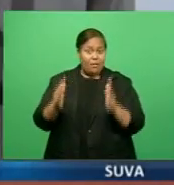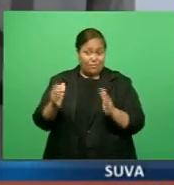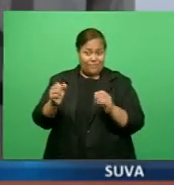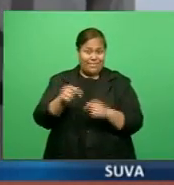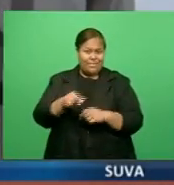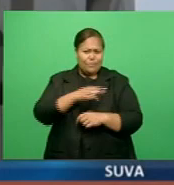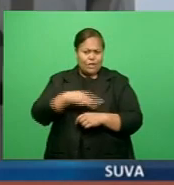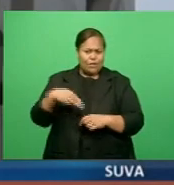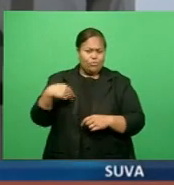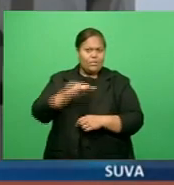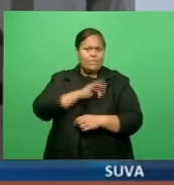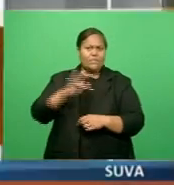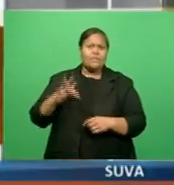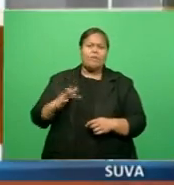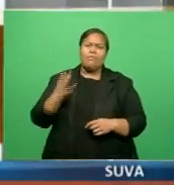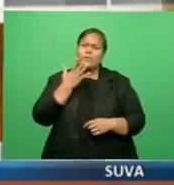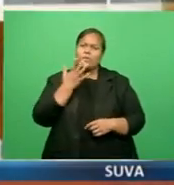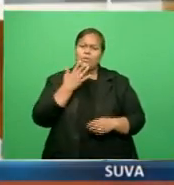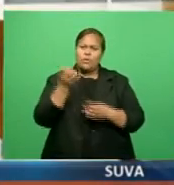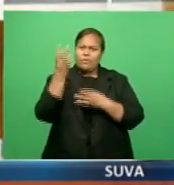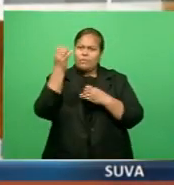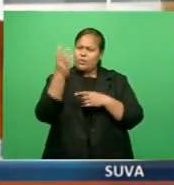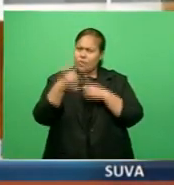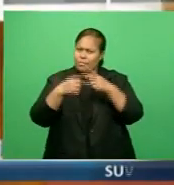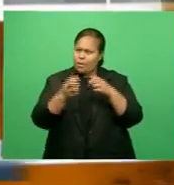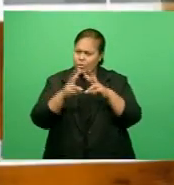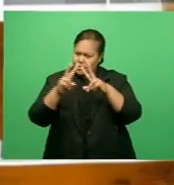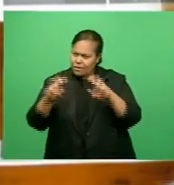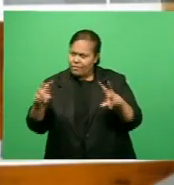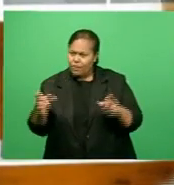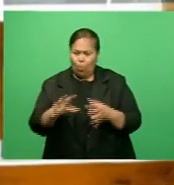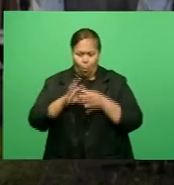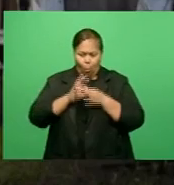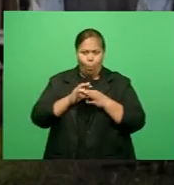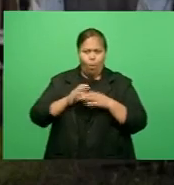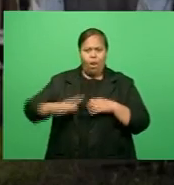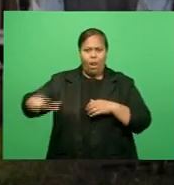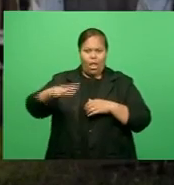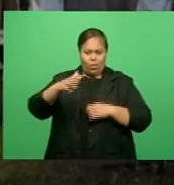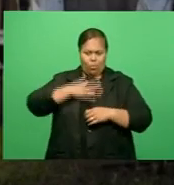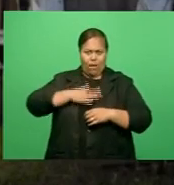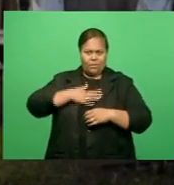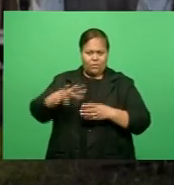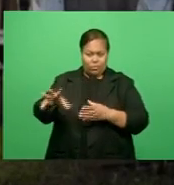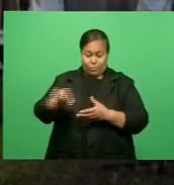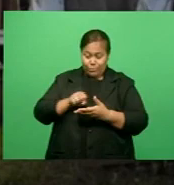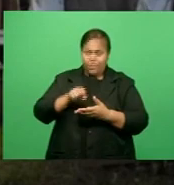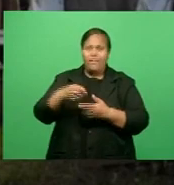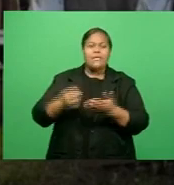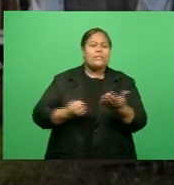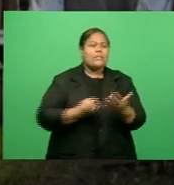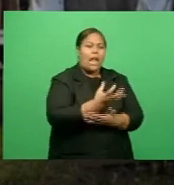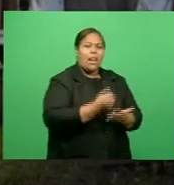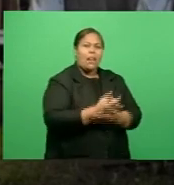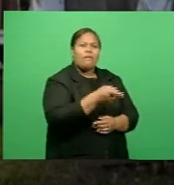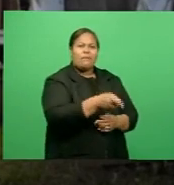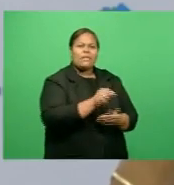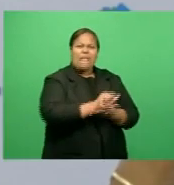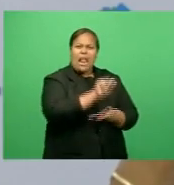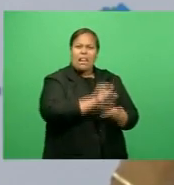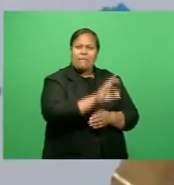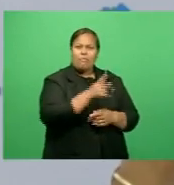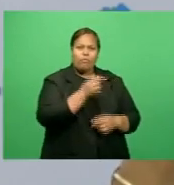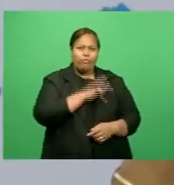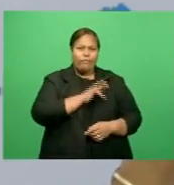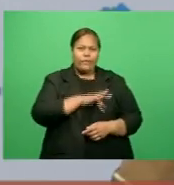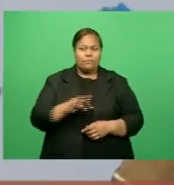have falsified information in surveys to get their own piece of land, which then they sell for profit. So if